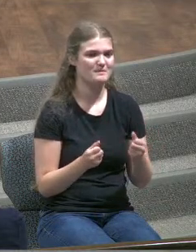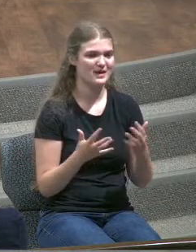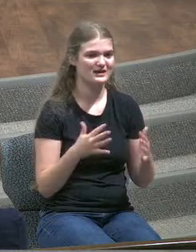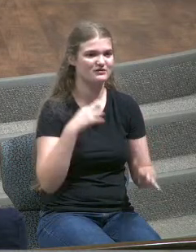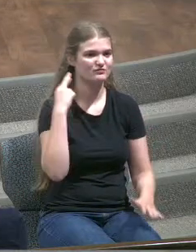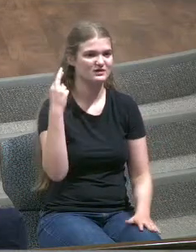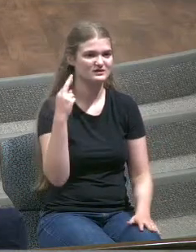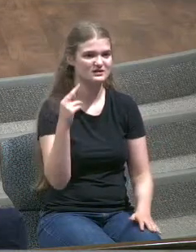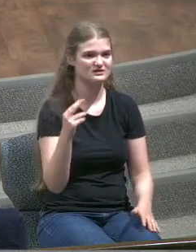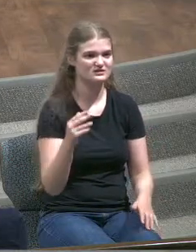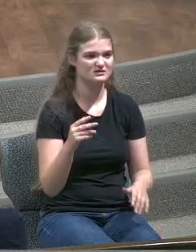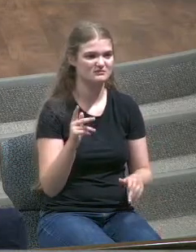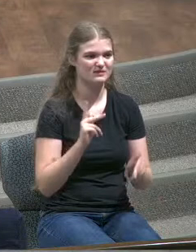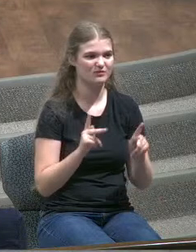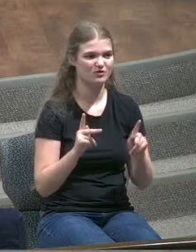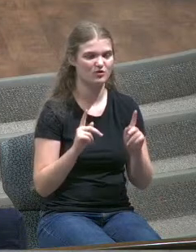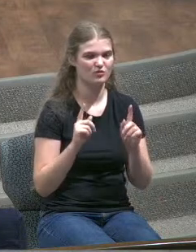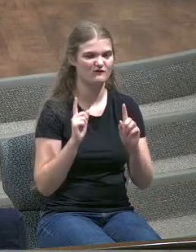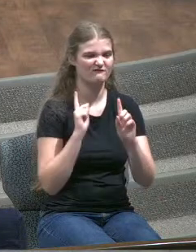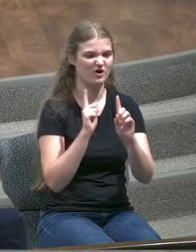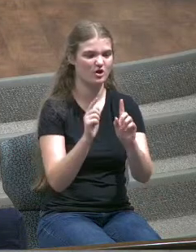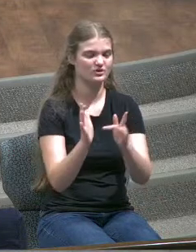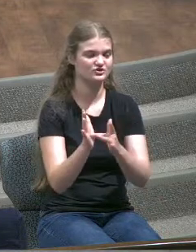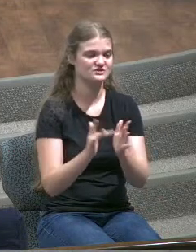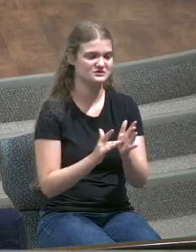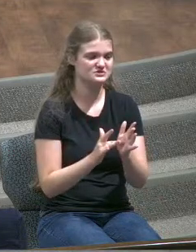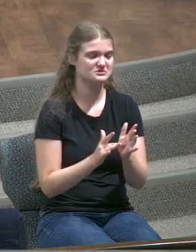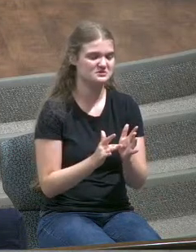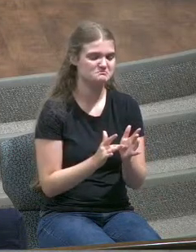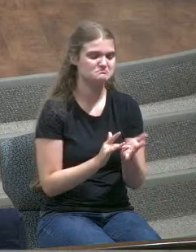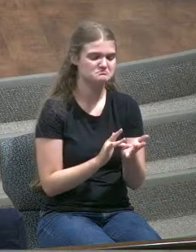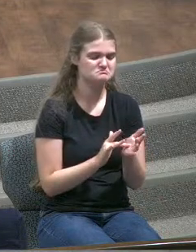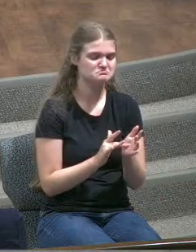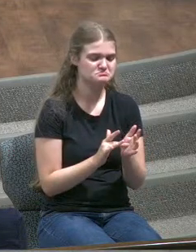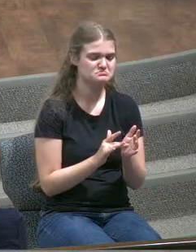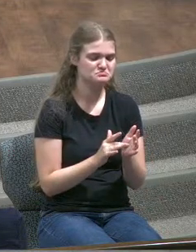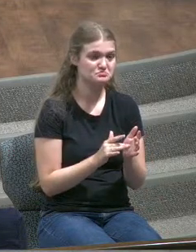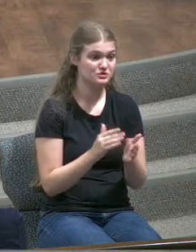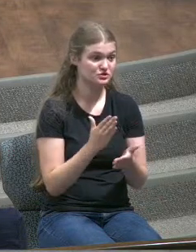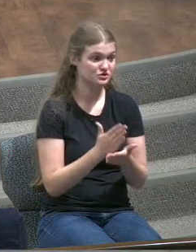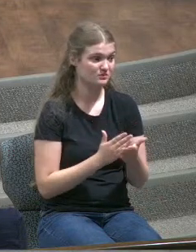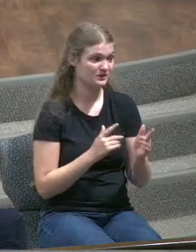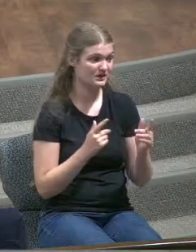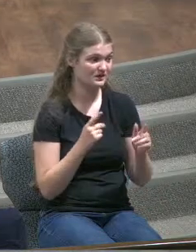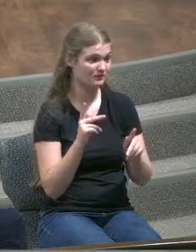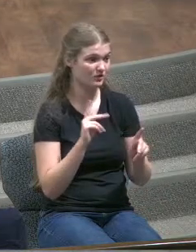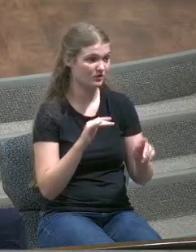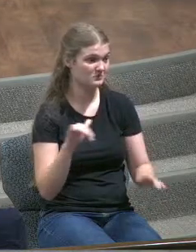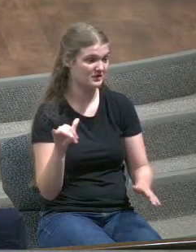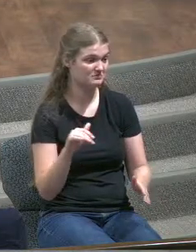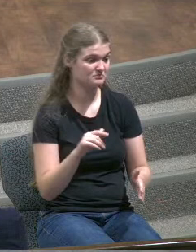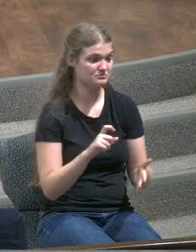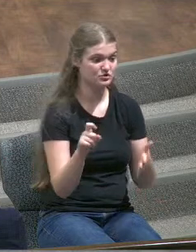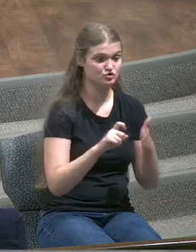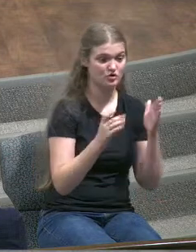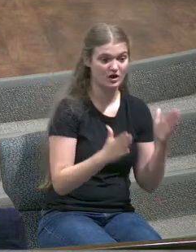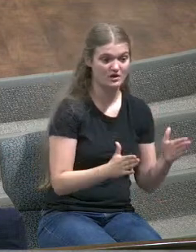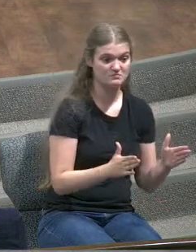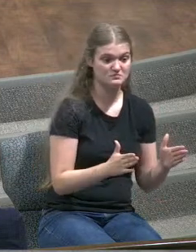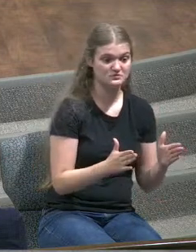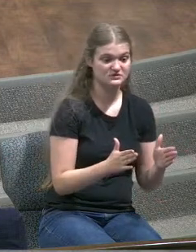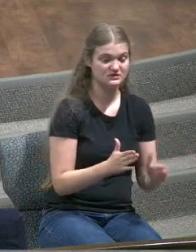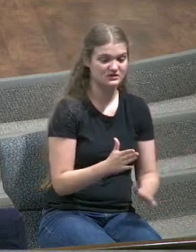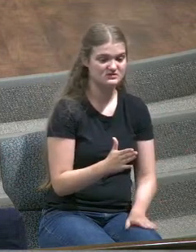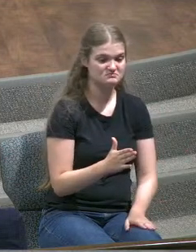were following him. I don't think it was just one reason. You know, you had individuals like the scribes who are central to this story. The scribes,